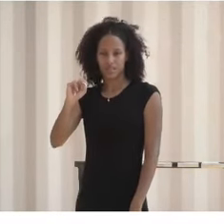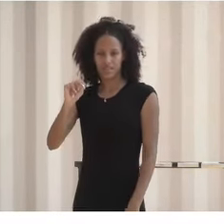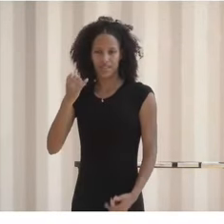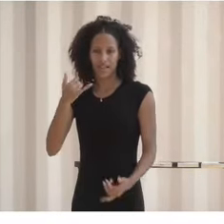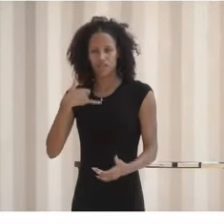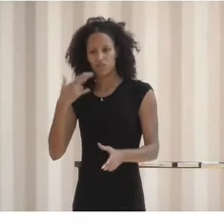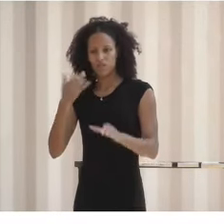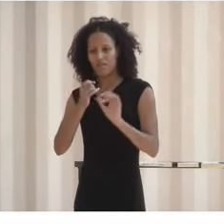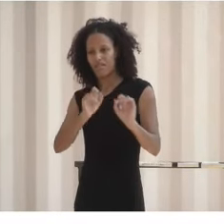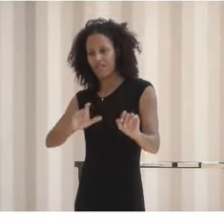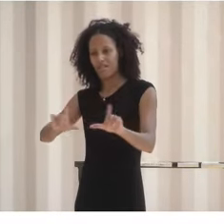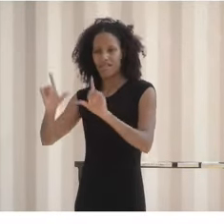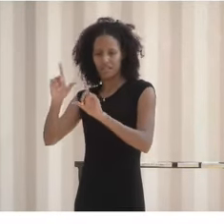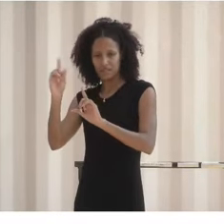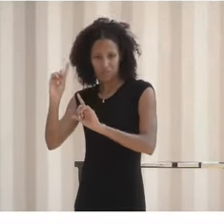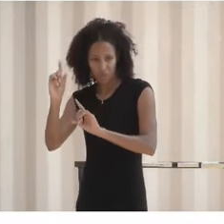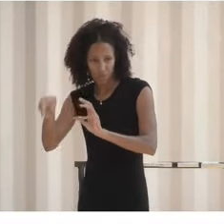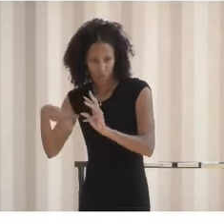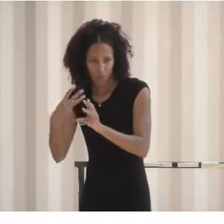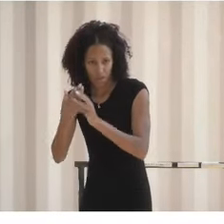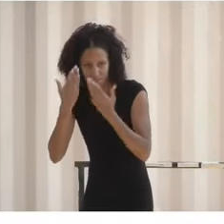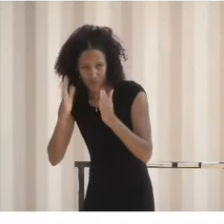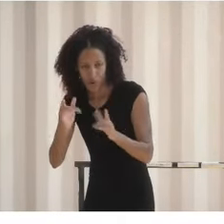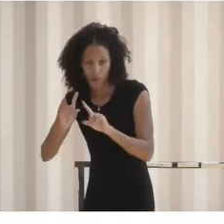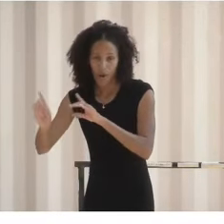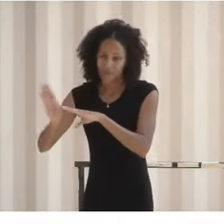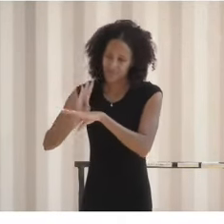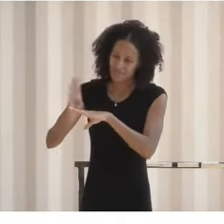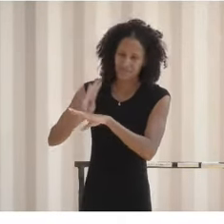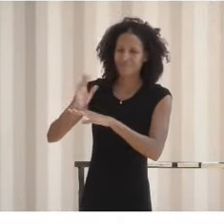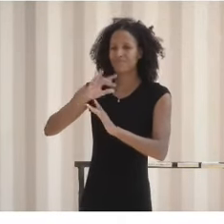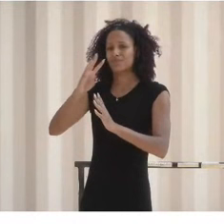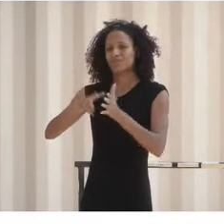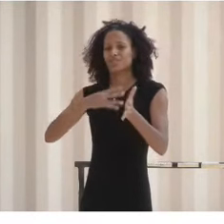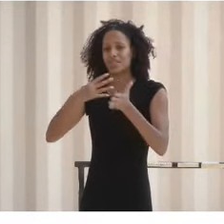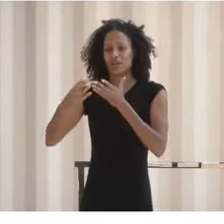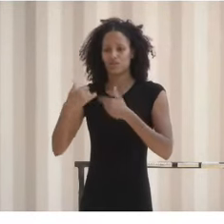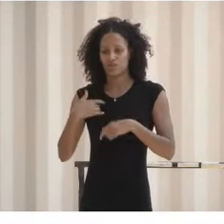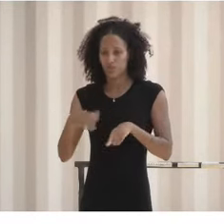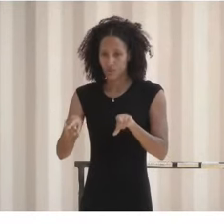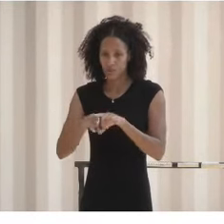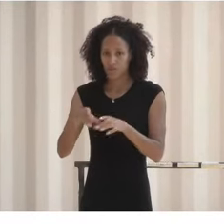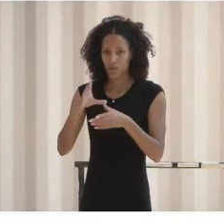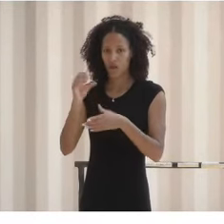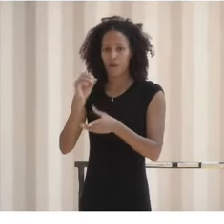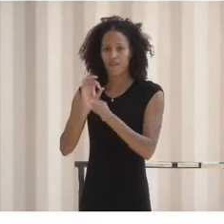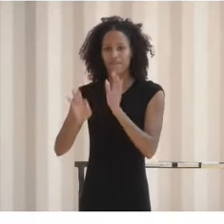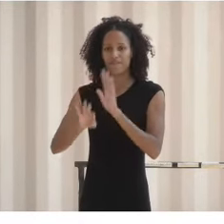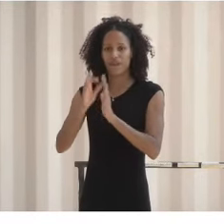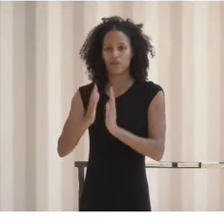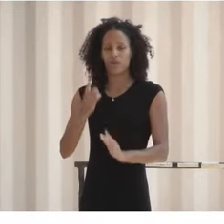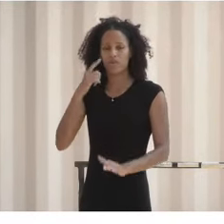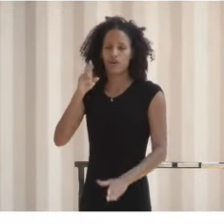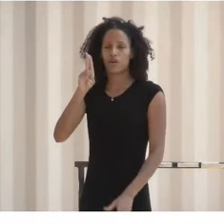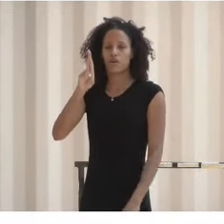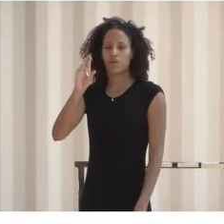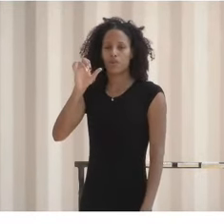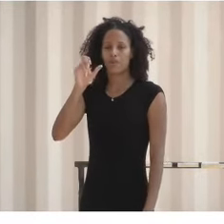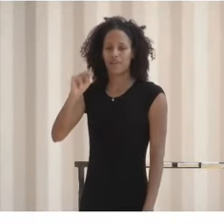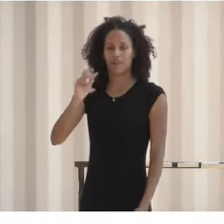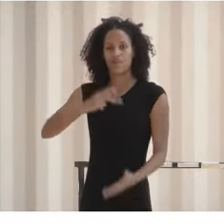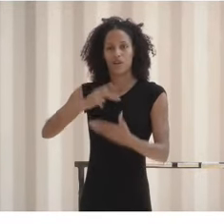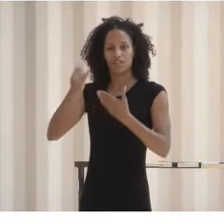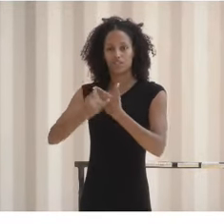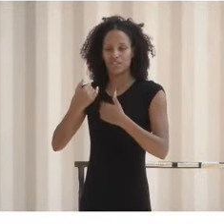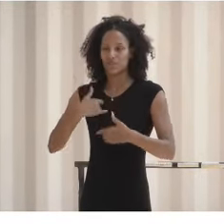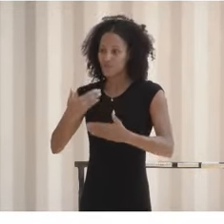buzzing in from somewhere in the world on her busy travel schedule, co-founder and partner, Studio for Urban Projects. Thank you so much.